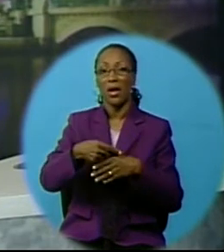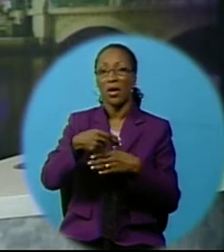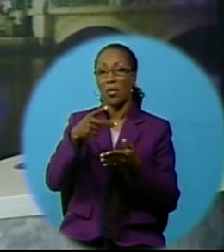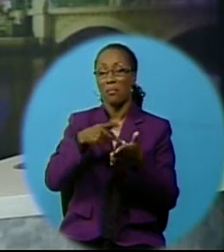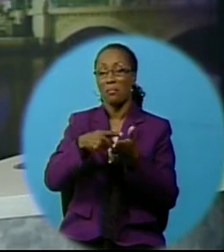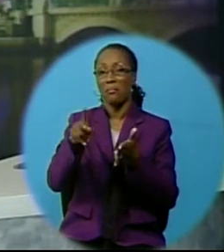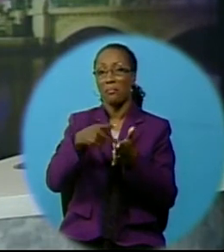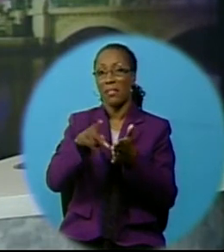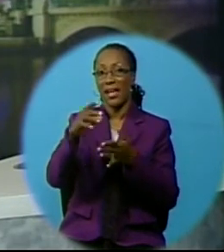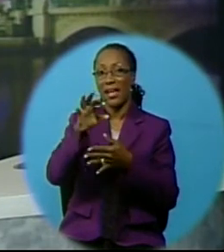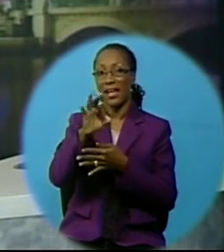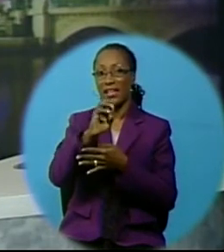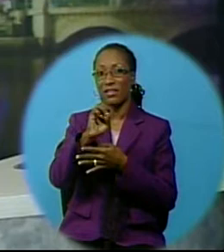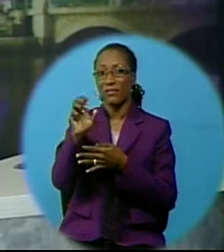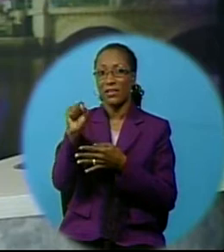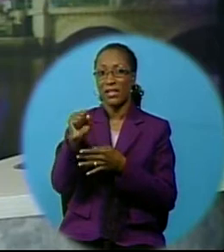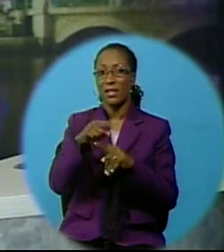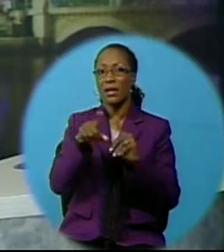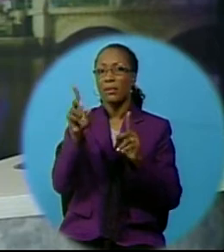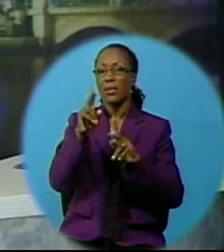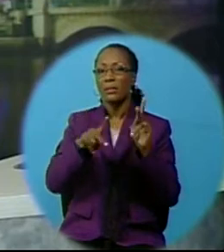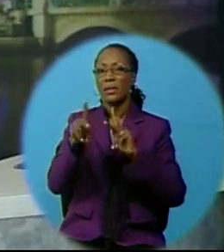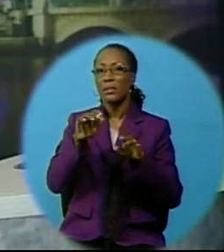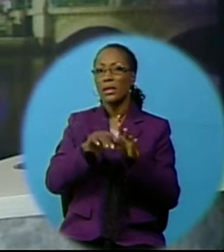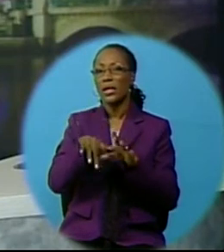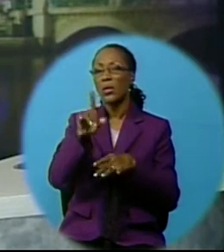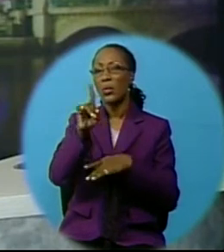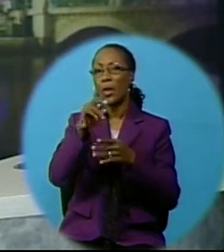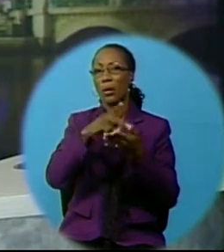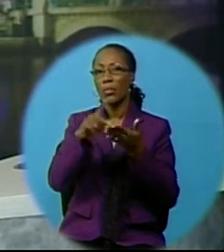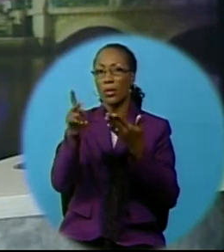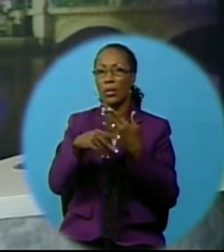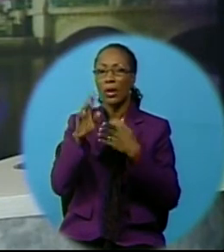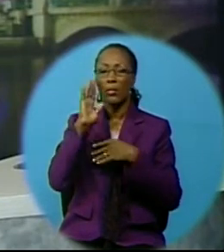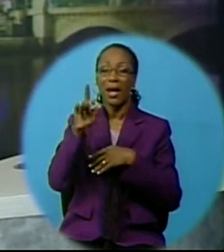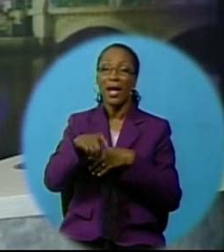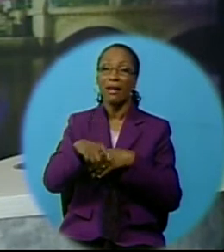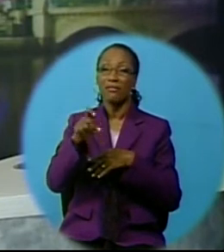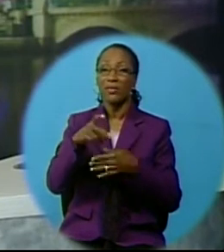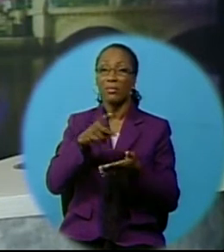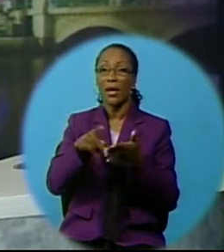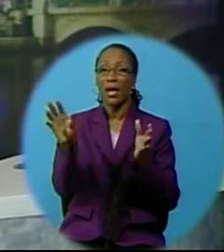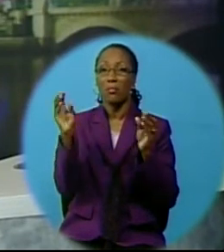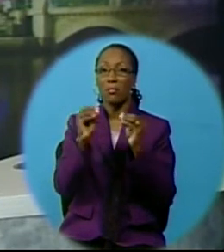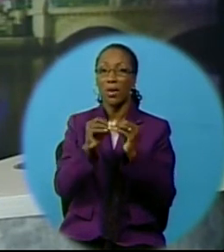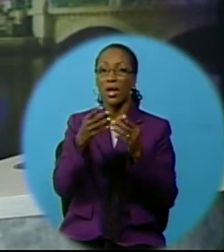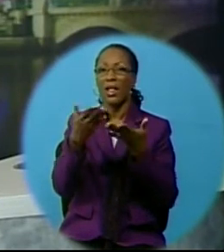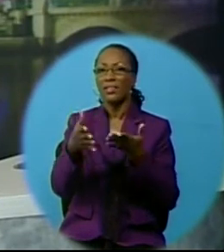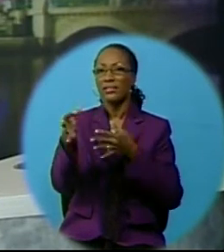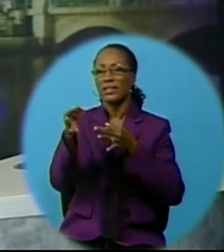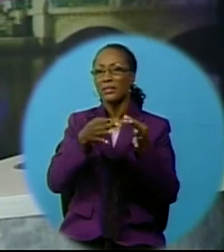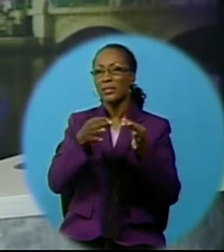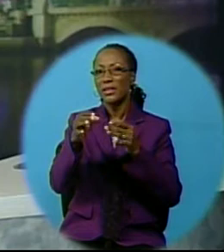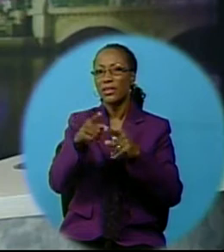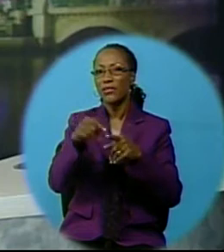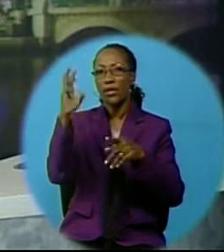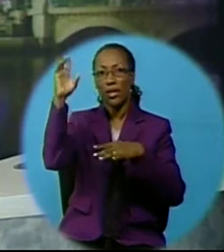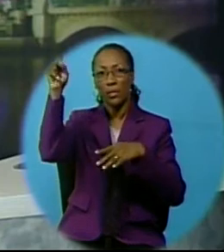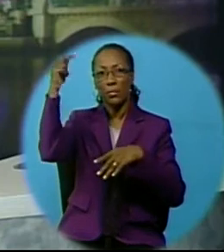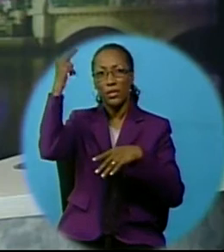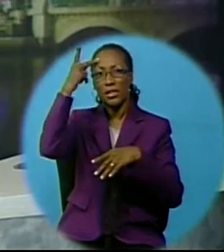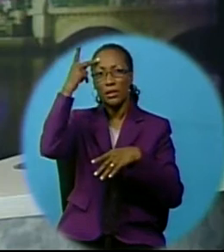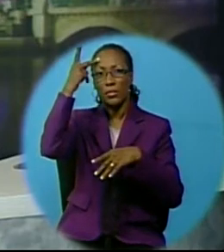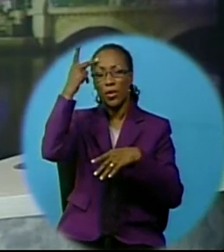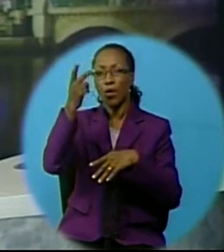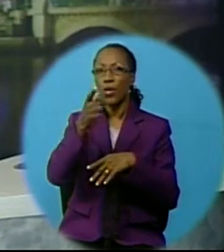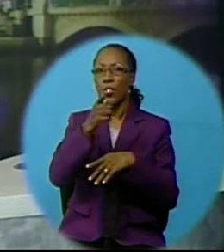fees, but people in at least one of its programs will have to pay more. This explanation from the principal, he was responding to reports